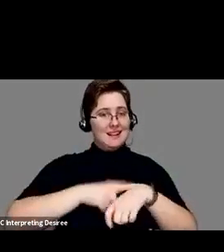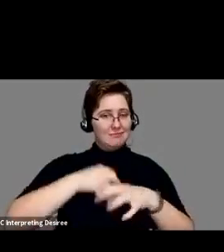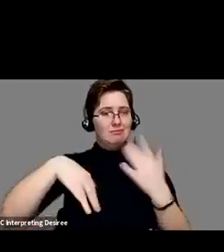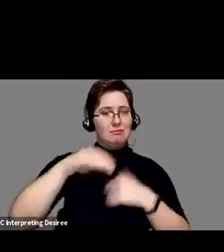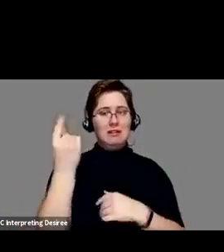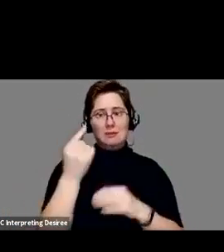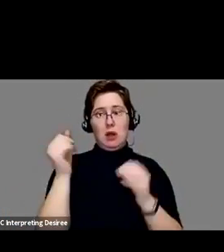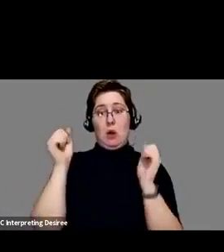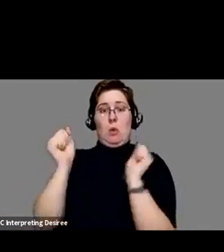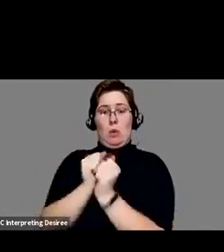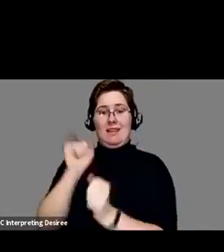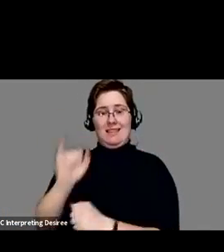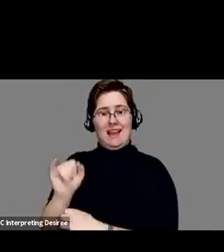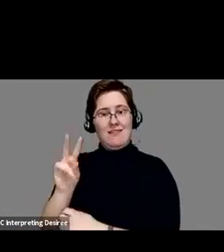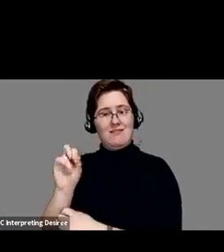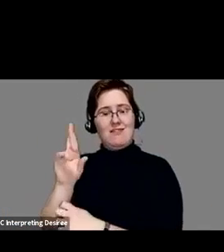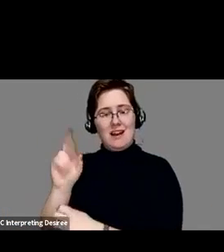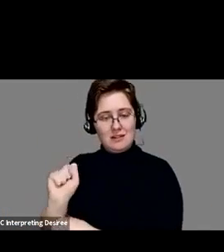who has the virus.